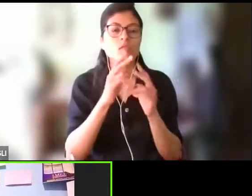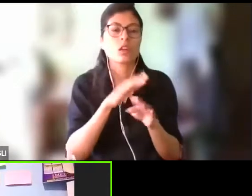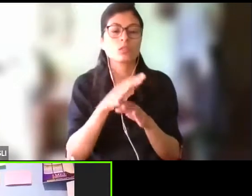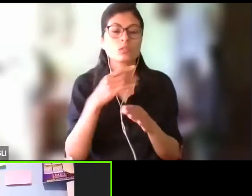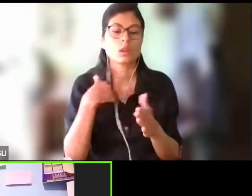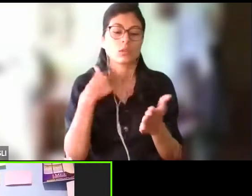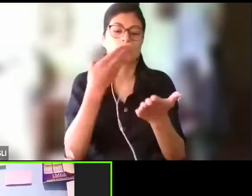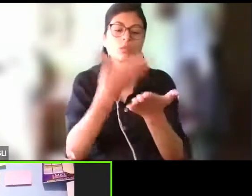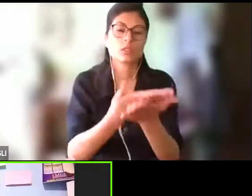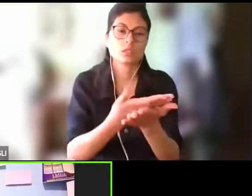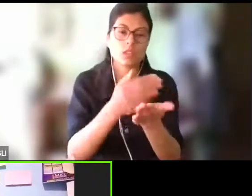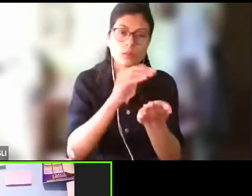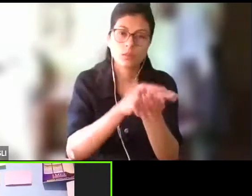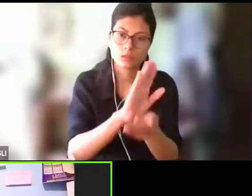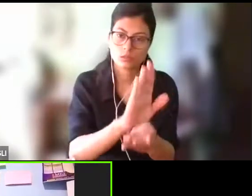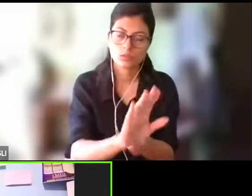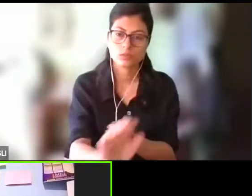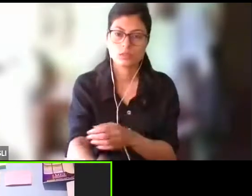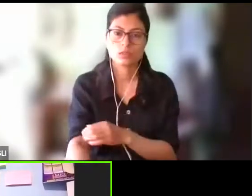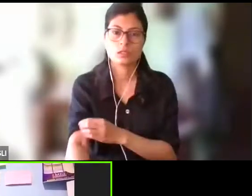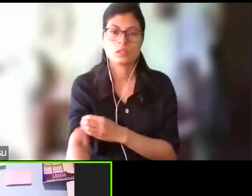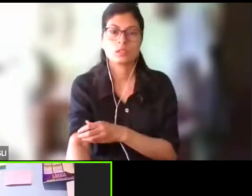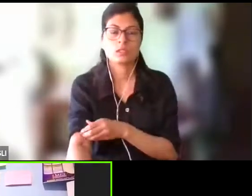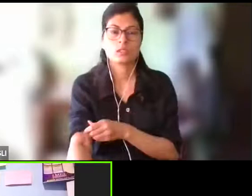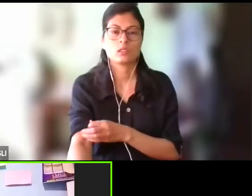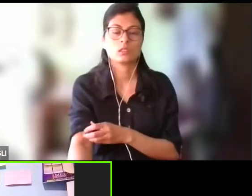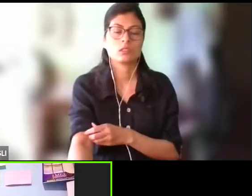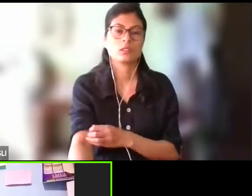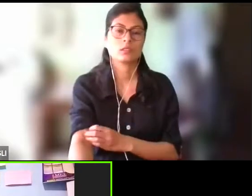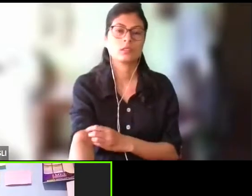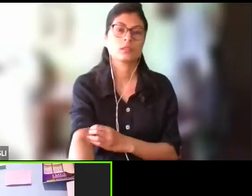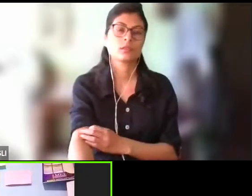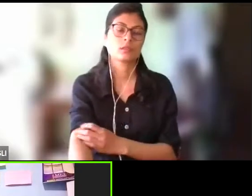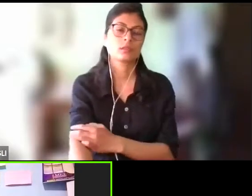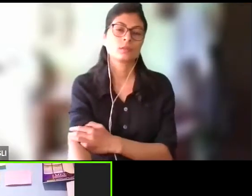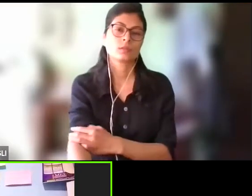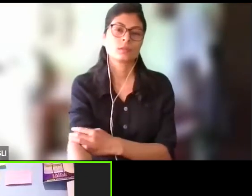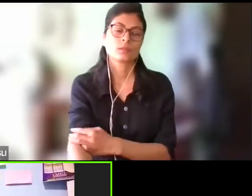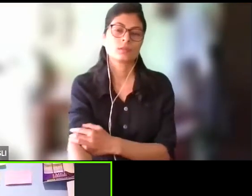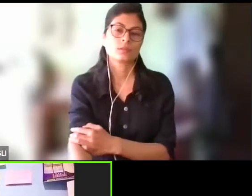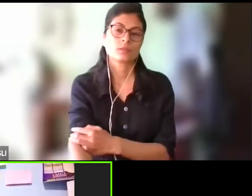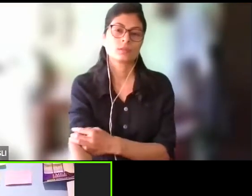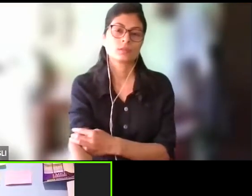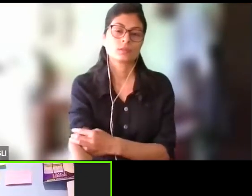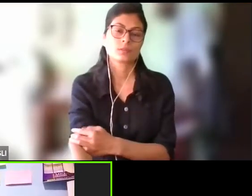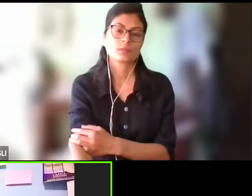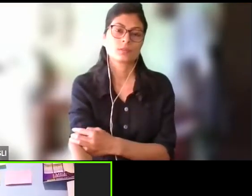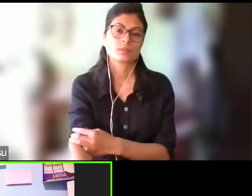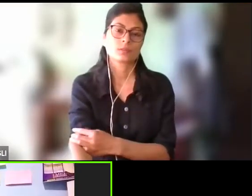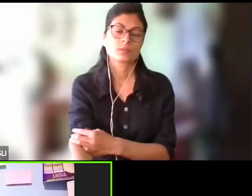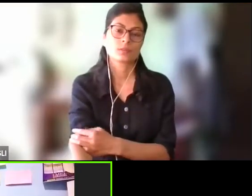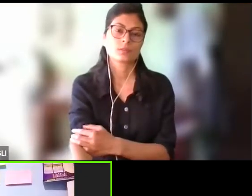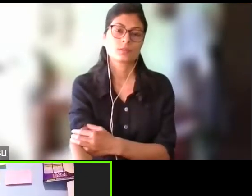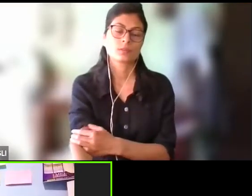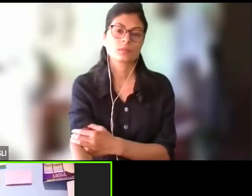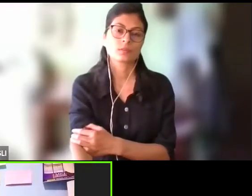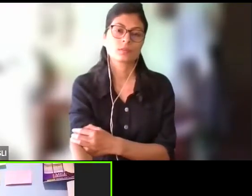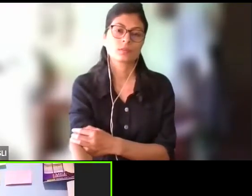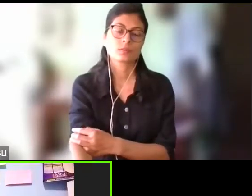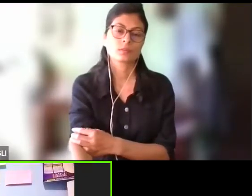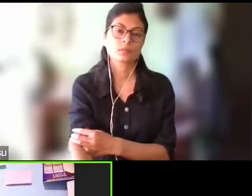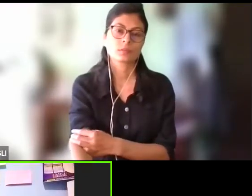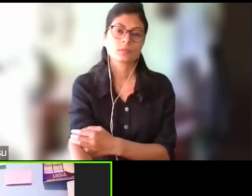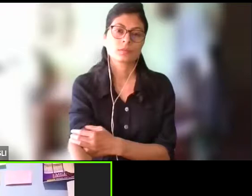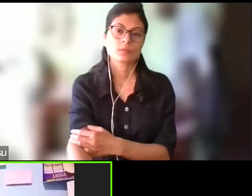and what the results you've attained. And you know, in my African community, they'll say, "What an old man sees sitting down, a